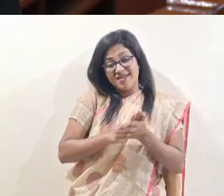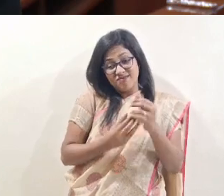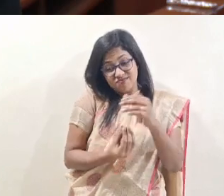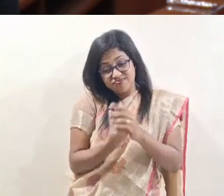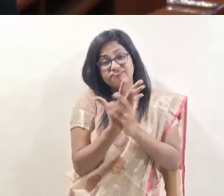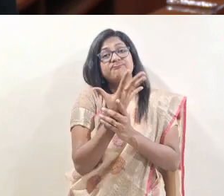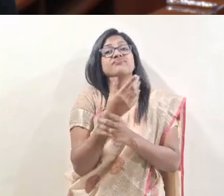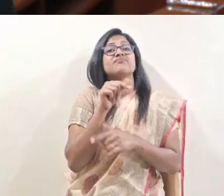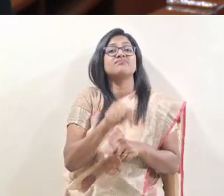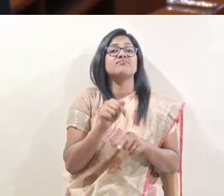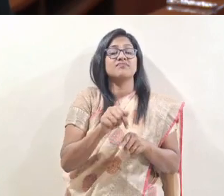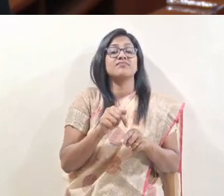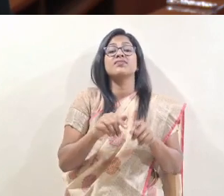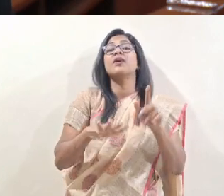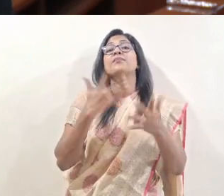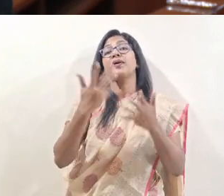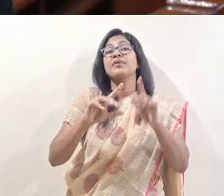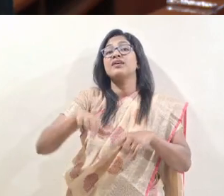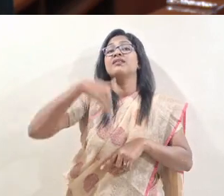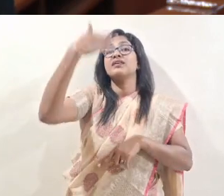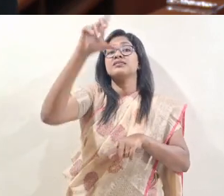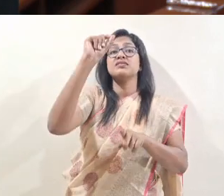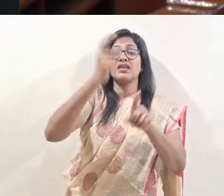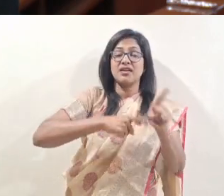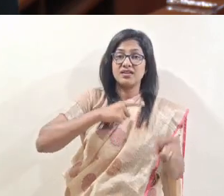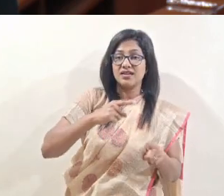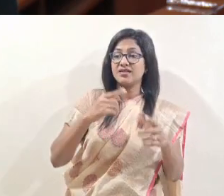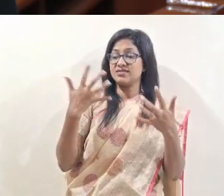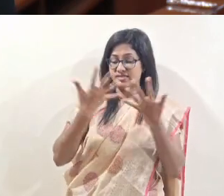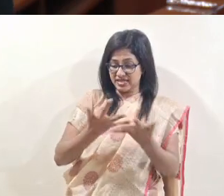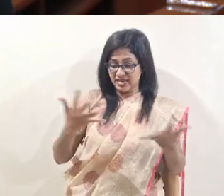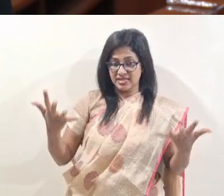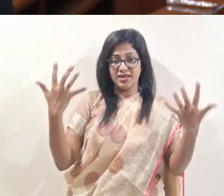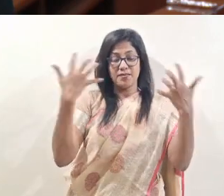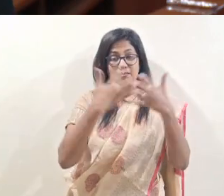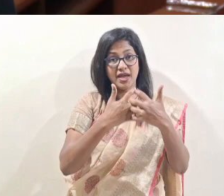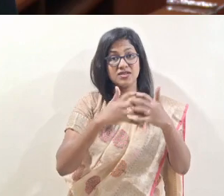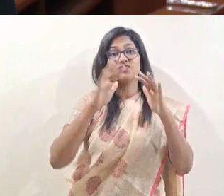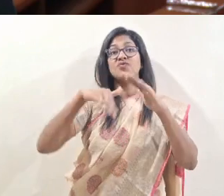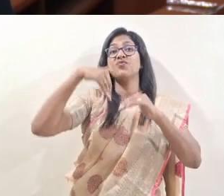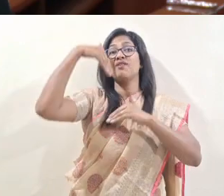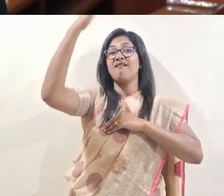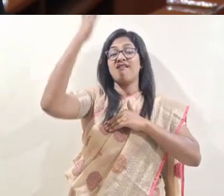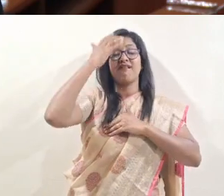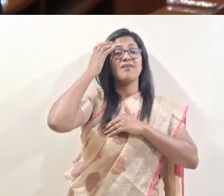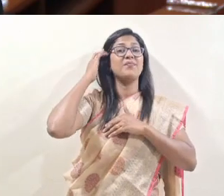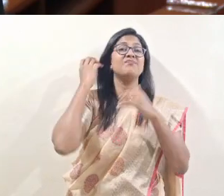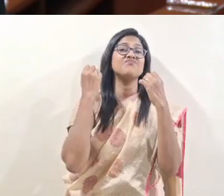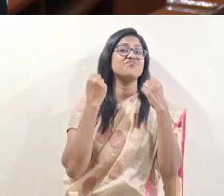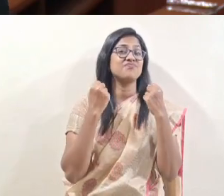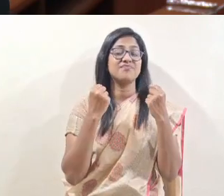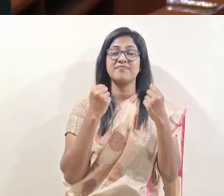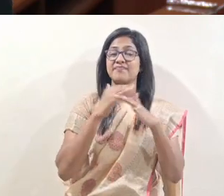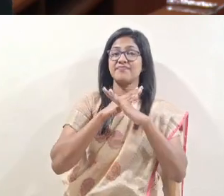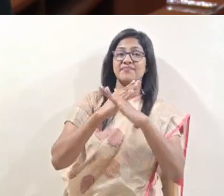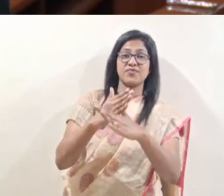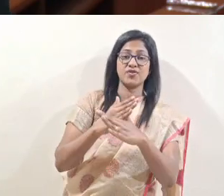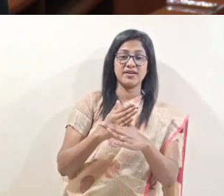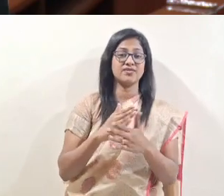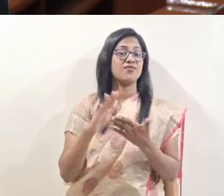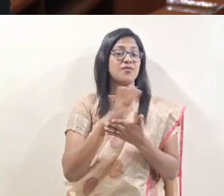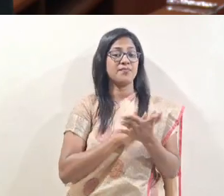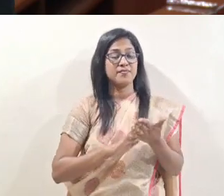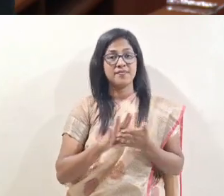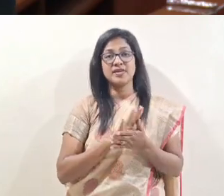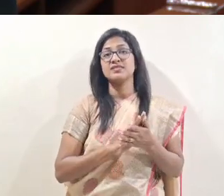level, whether next 10 years these equipment are suited for these higher capacity of the